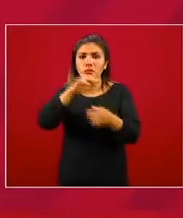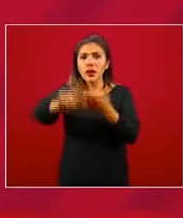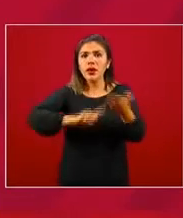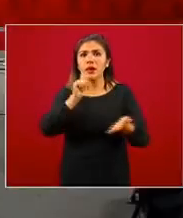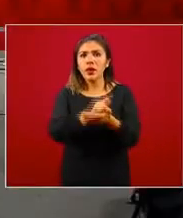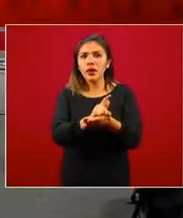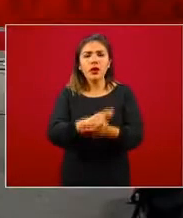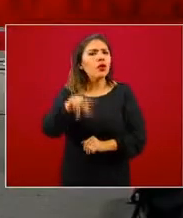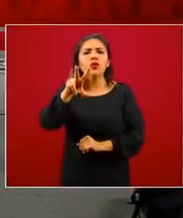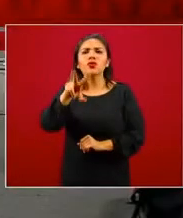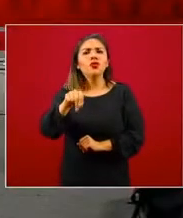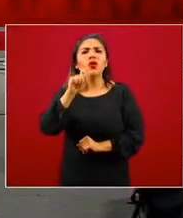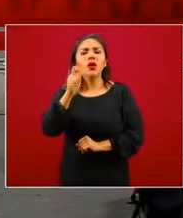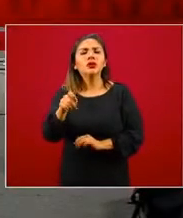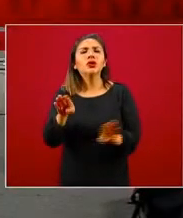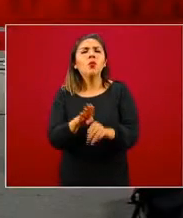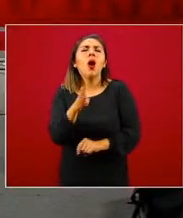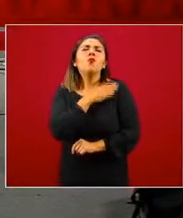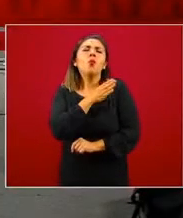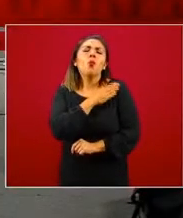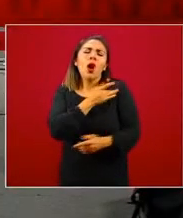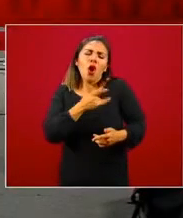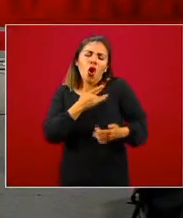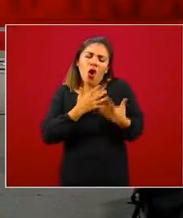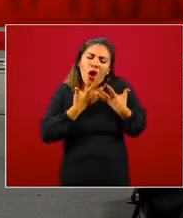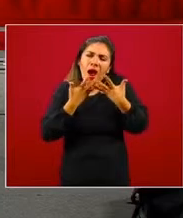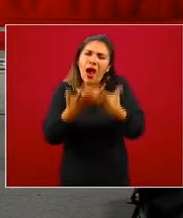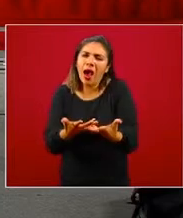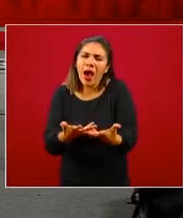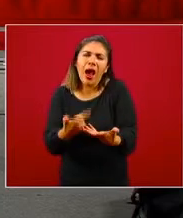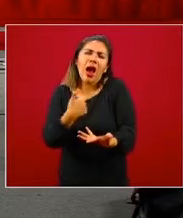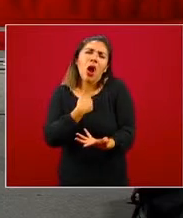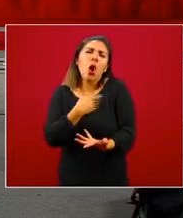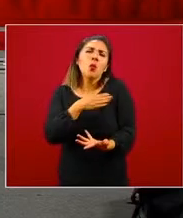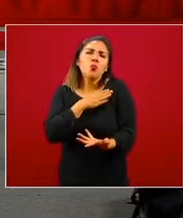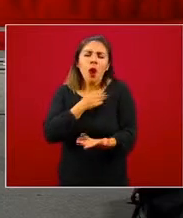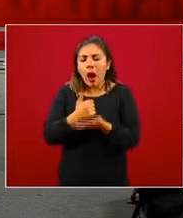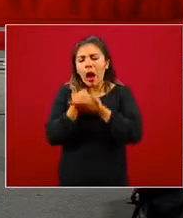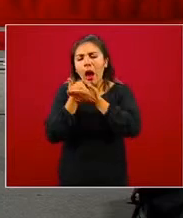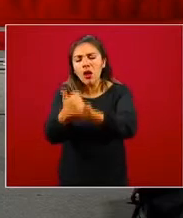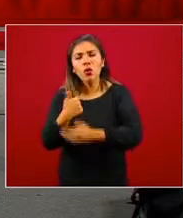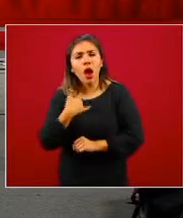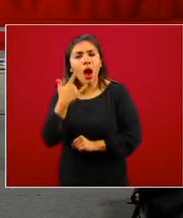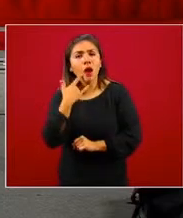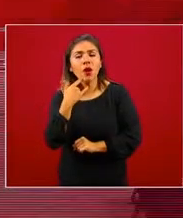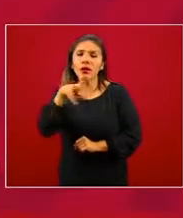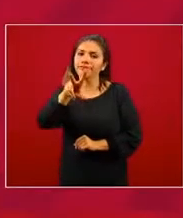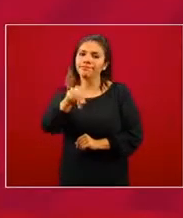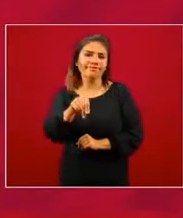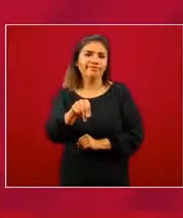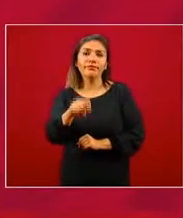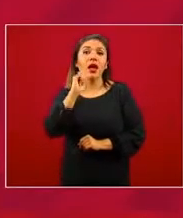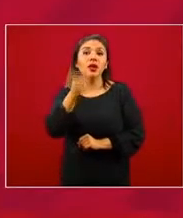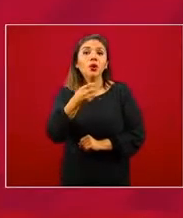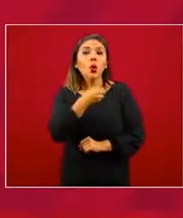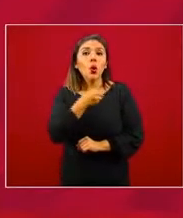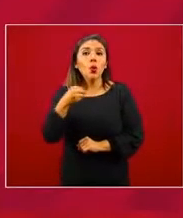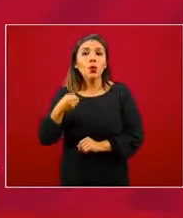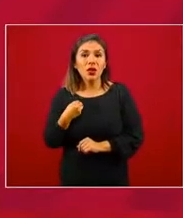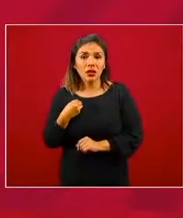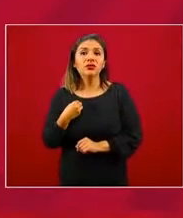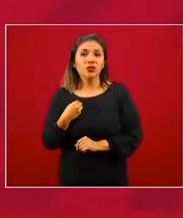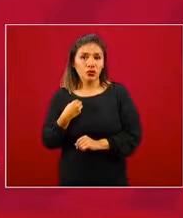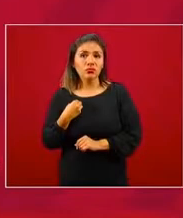deserve and that they are entitled to under the law. It's not about goodwill. It's not about being nice. It's